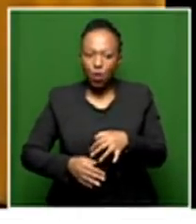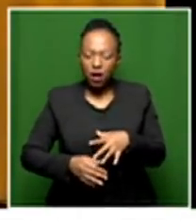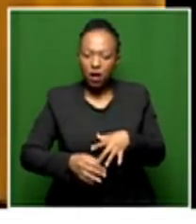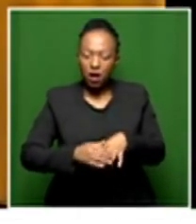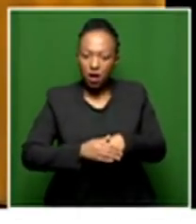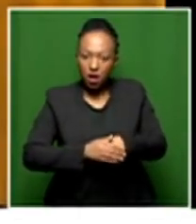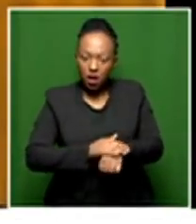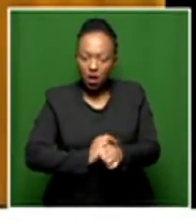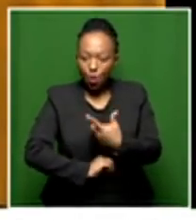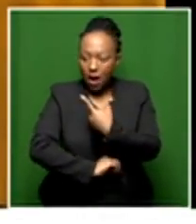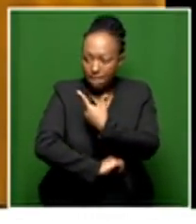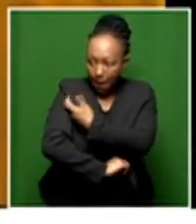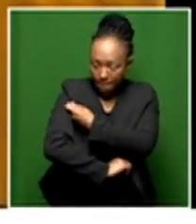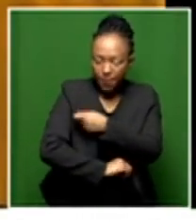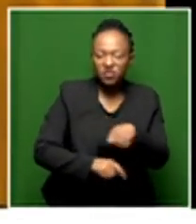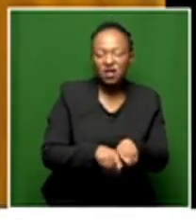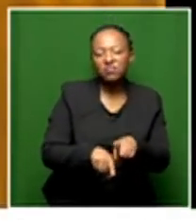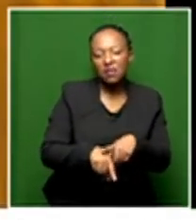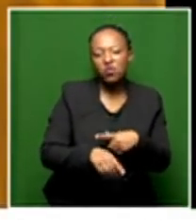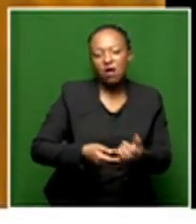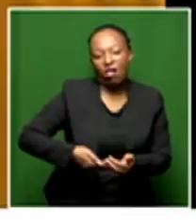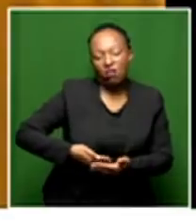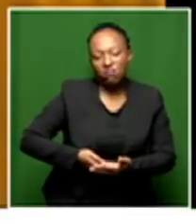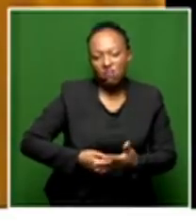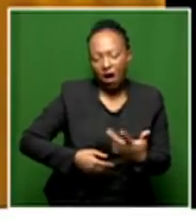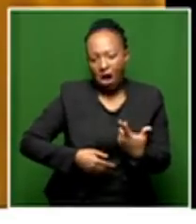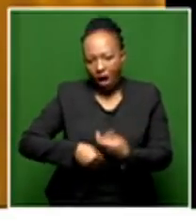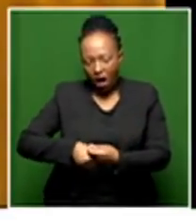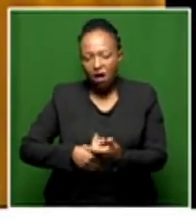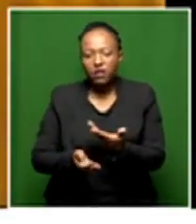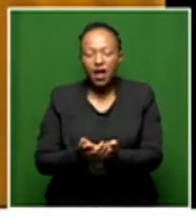well, like when all the adults are vaccinated. And I think that the infants